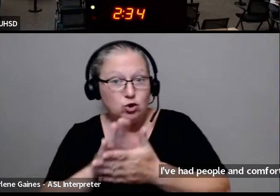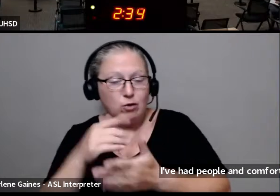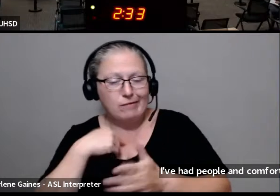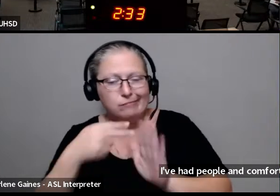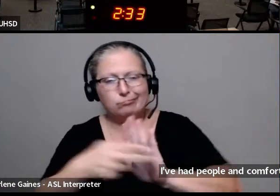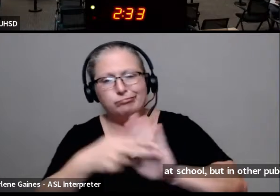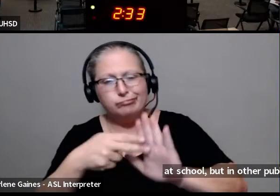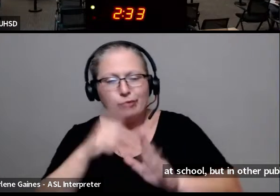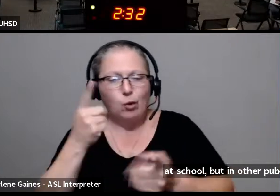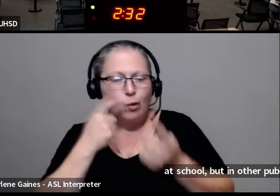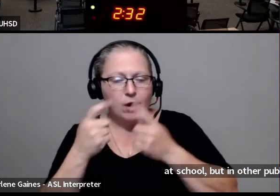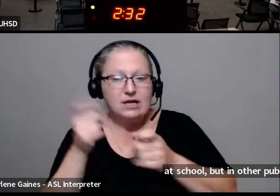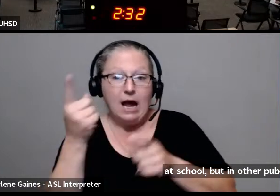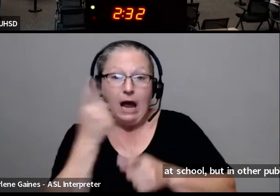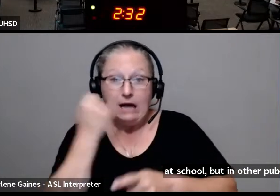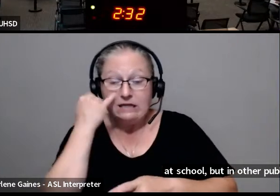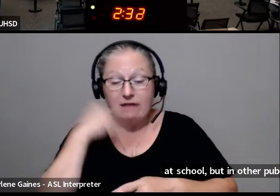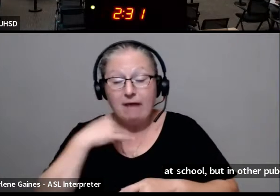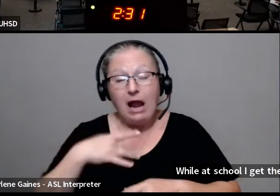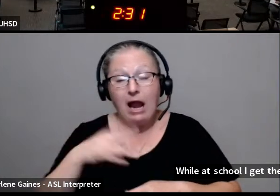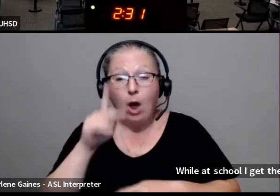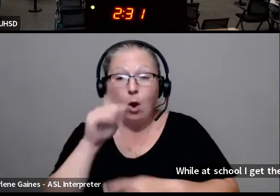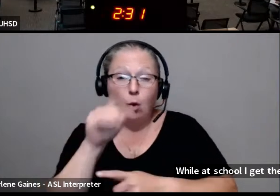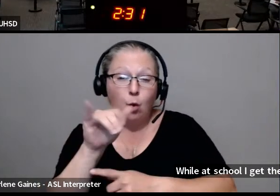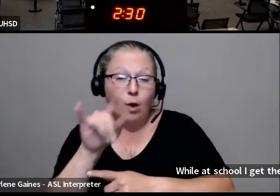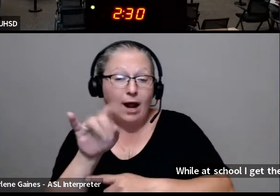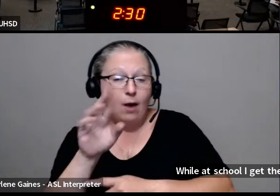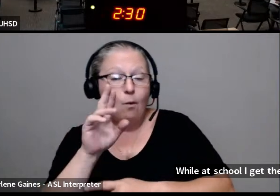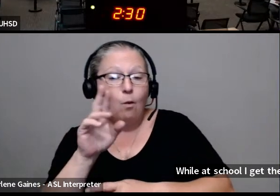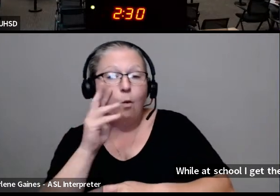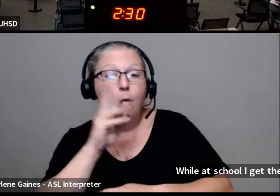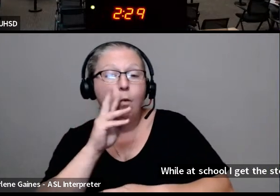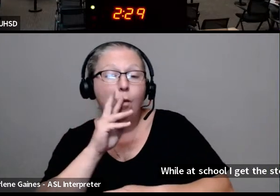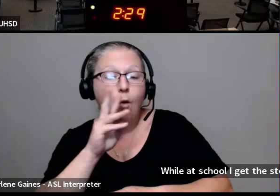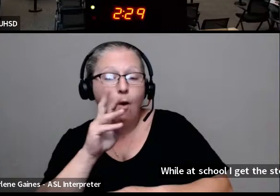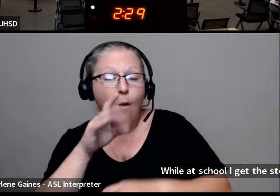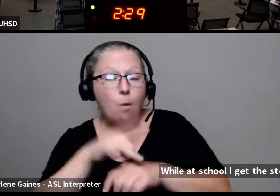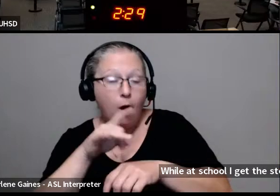stereotypical questions asking whether or not I like Kool-Aid or watermelon, fried chicken.